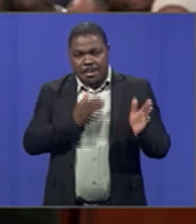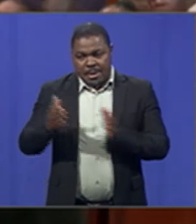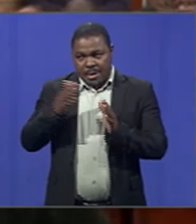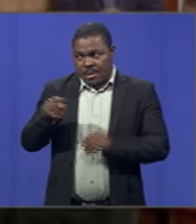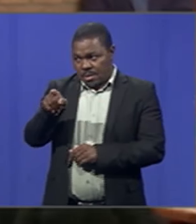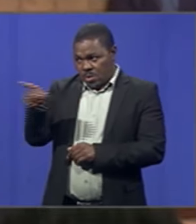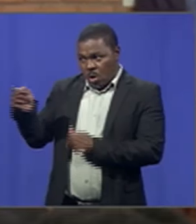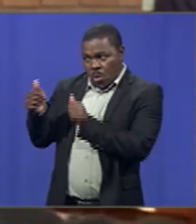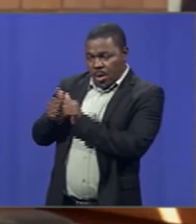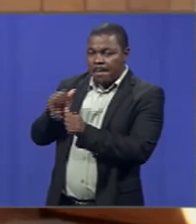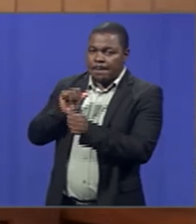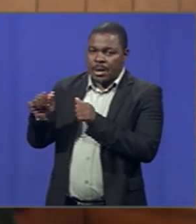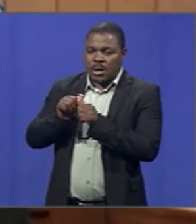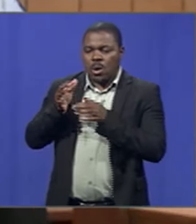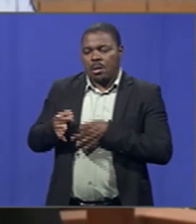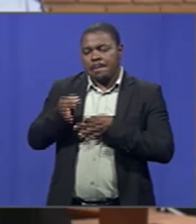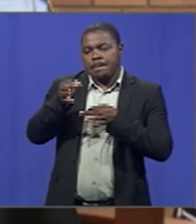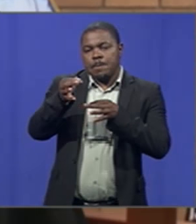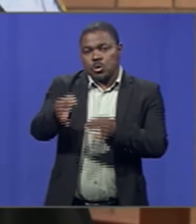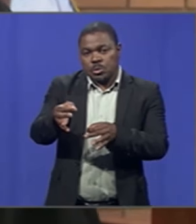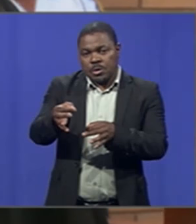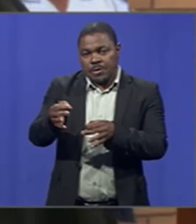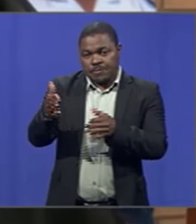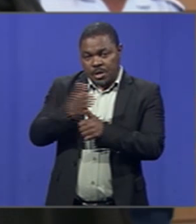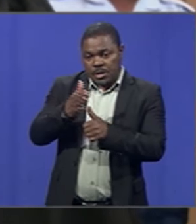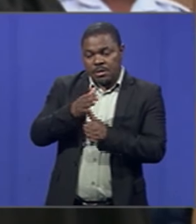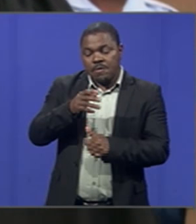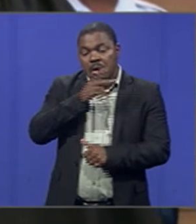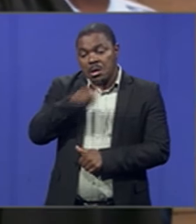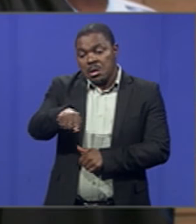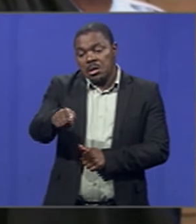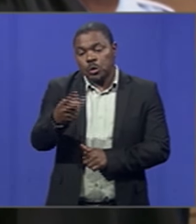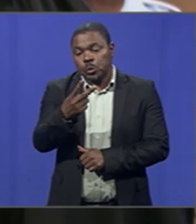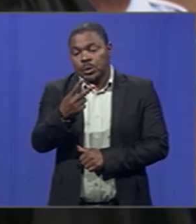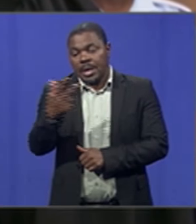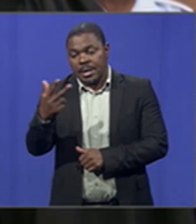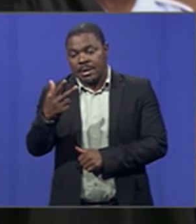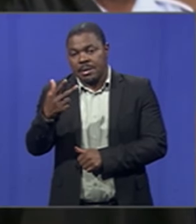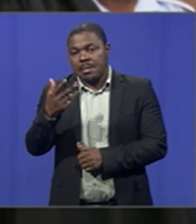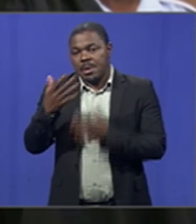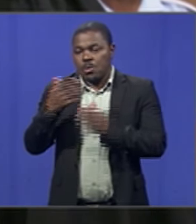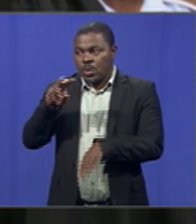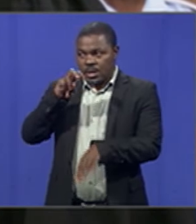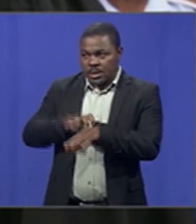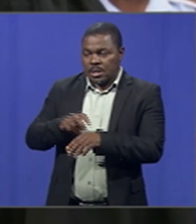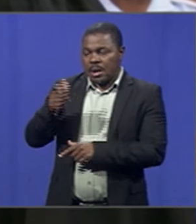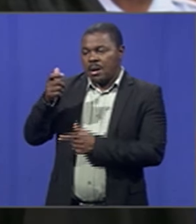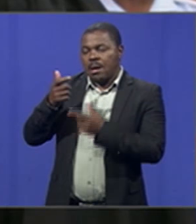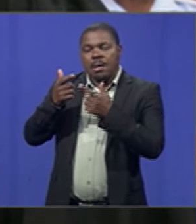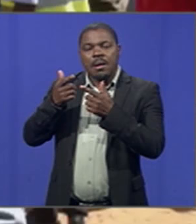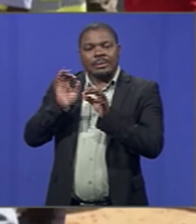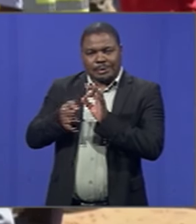colleague that the matter be postponed until coming Friday the 28th for a language-speaking